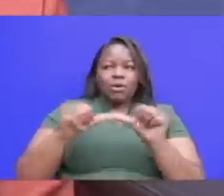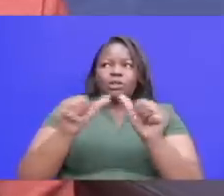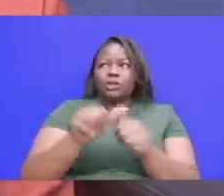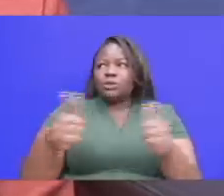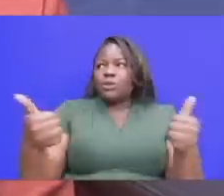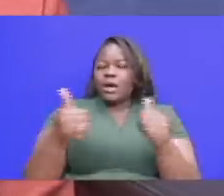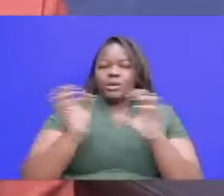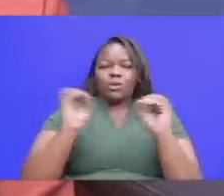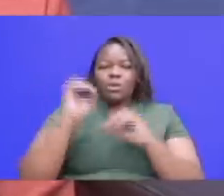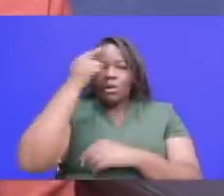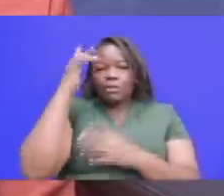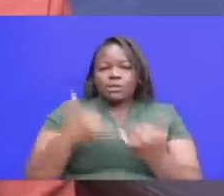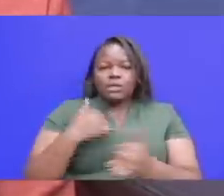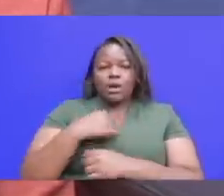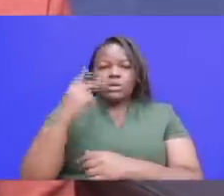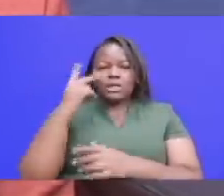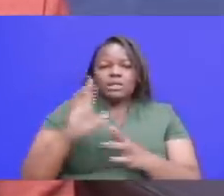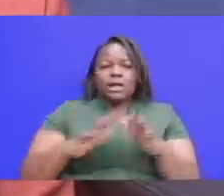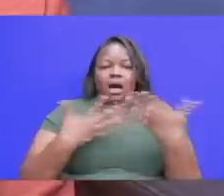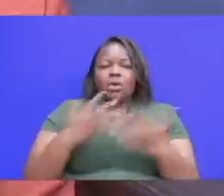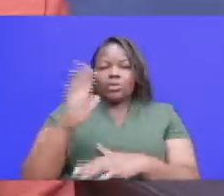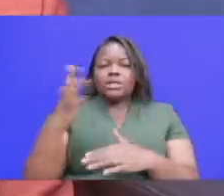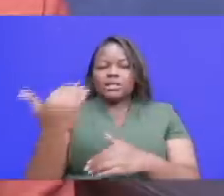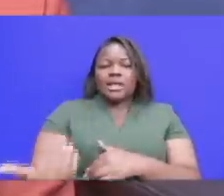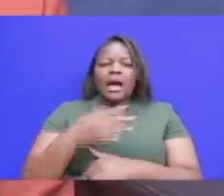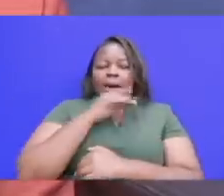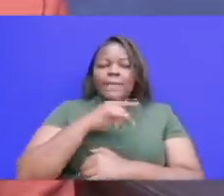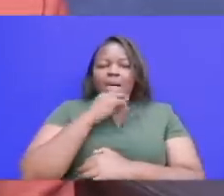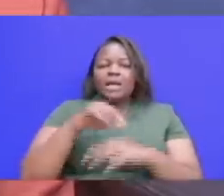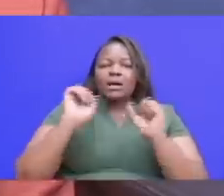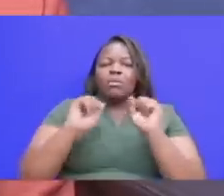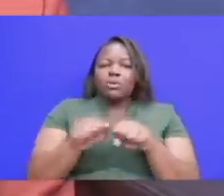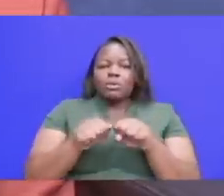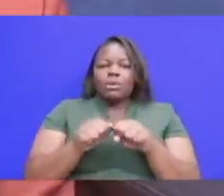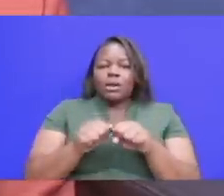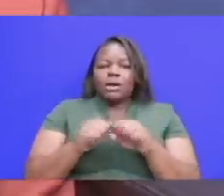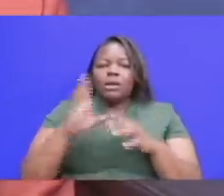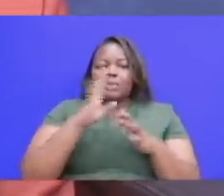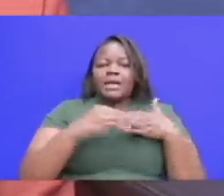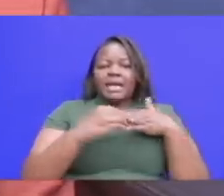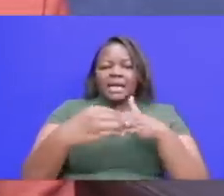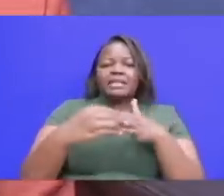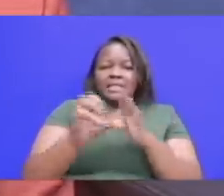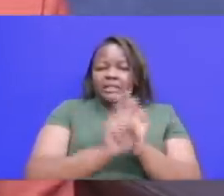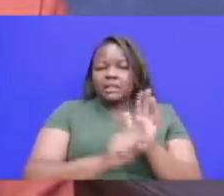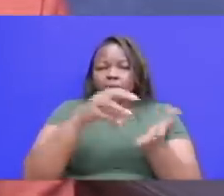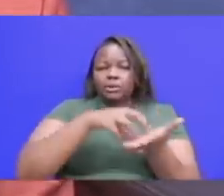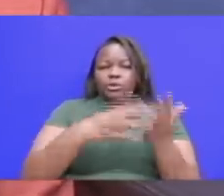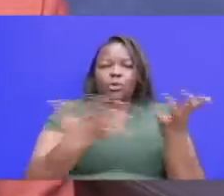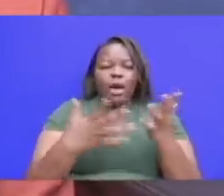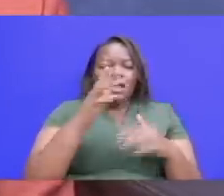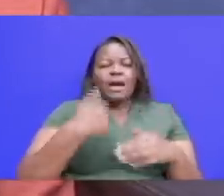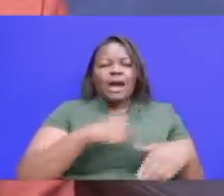brothers because they don't see the way this young man can actually be in a leadership position whereby now we are going to serve him.